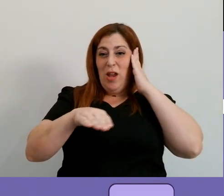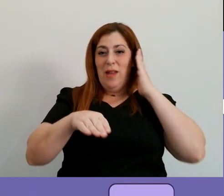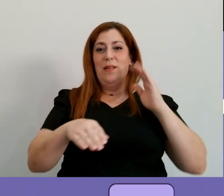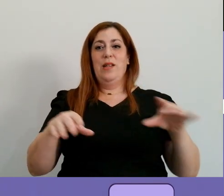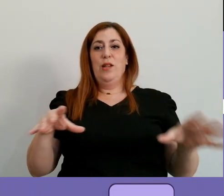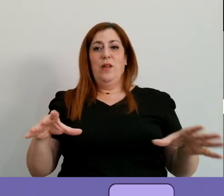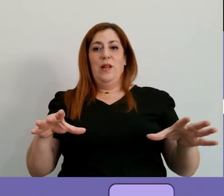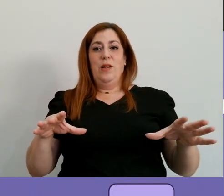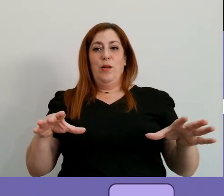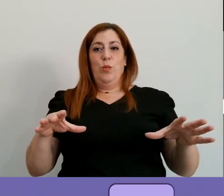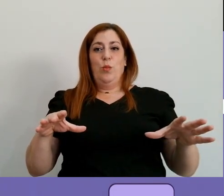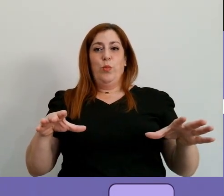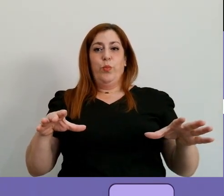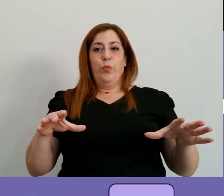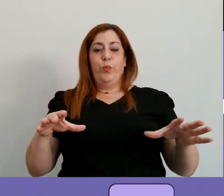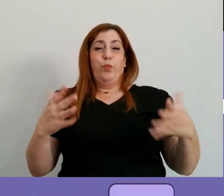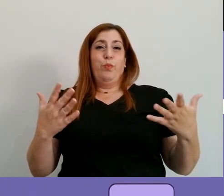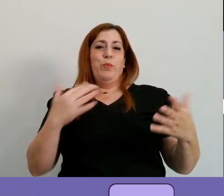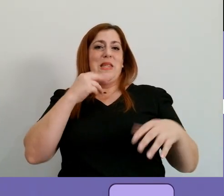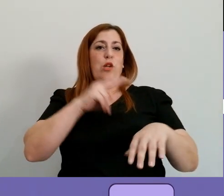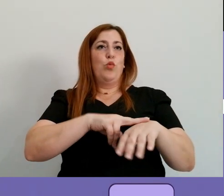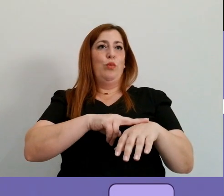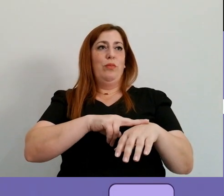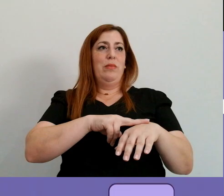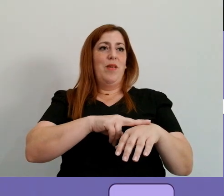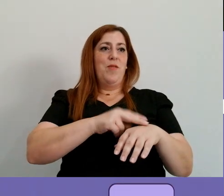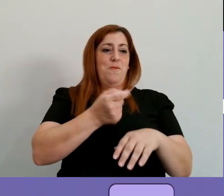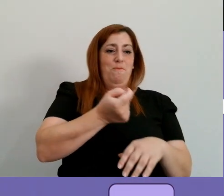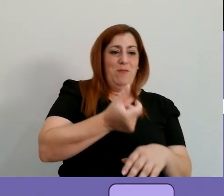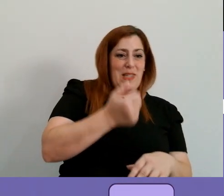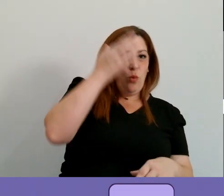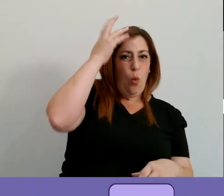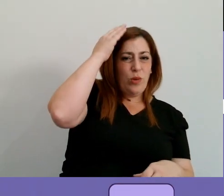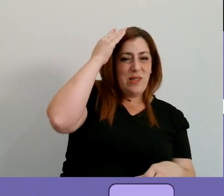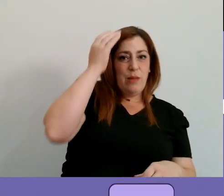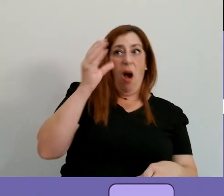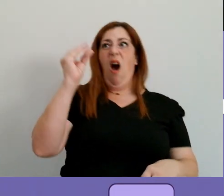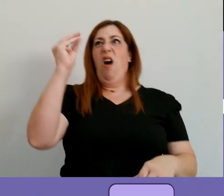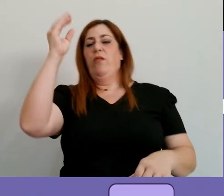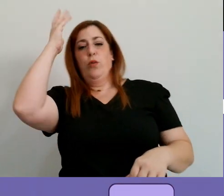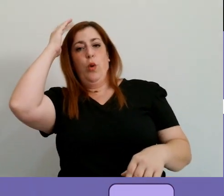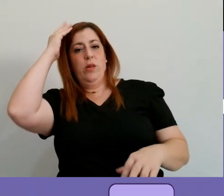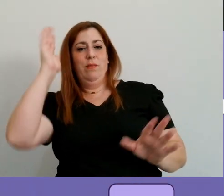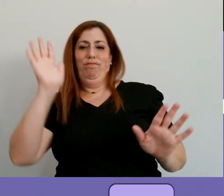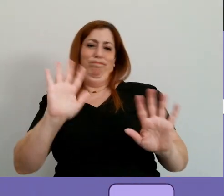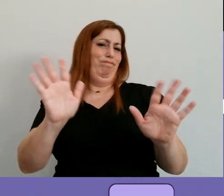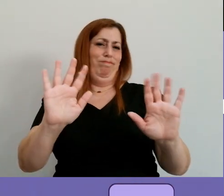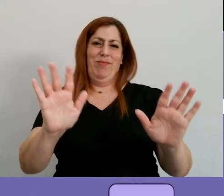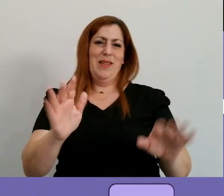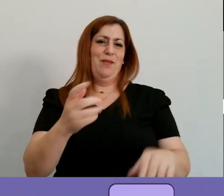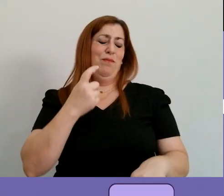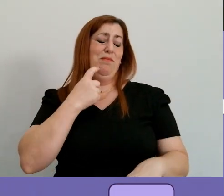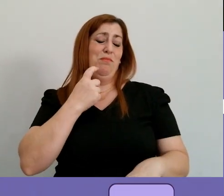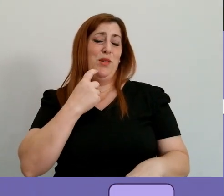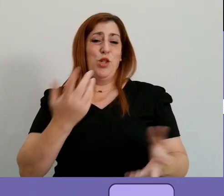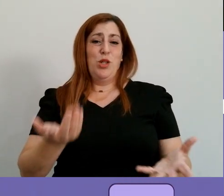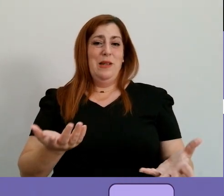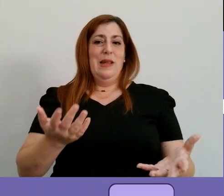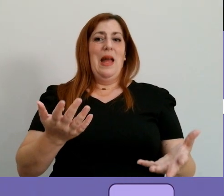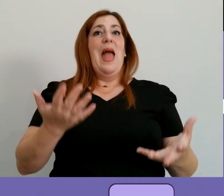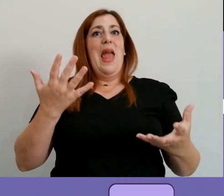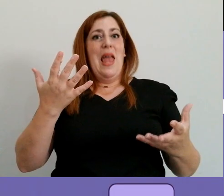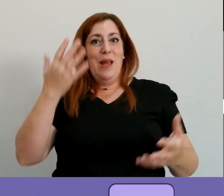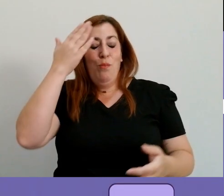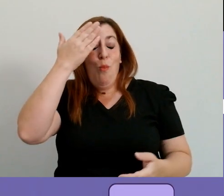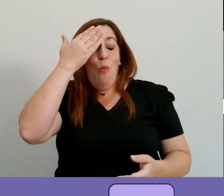one small, not very autistic to very autistic. That's too simple. Brains are not simple